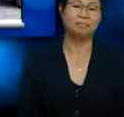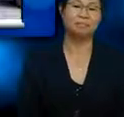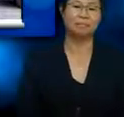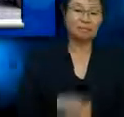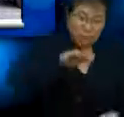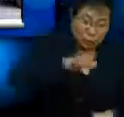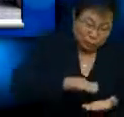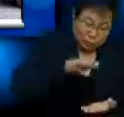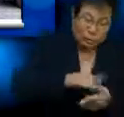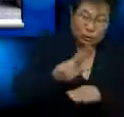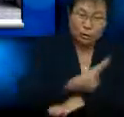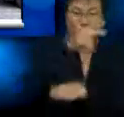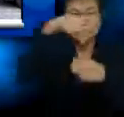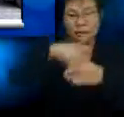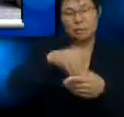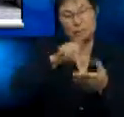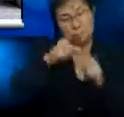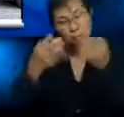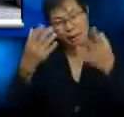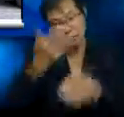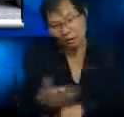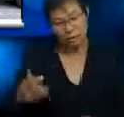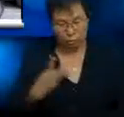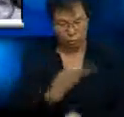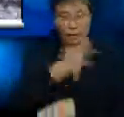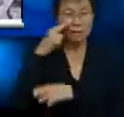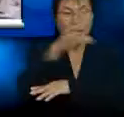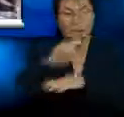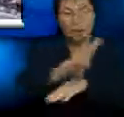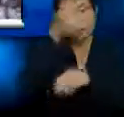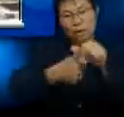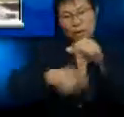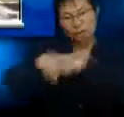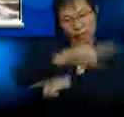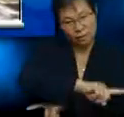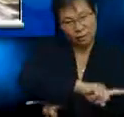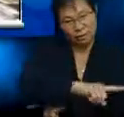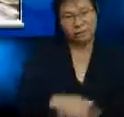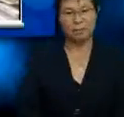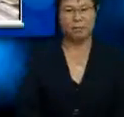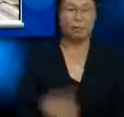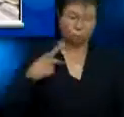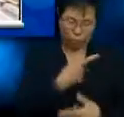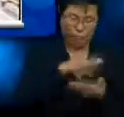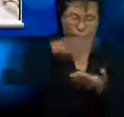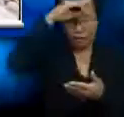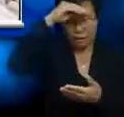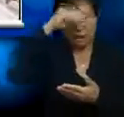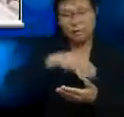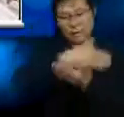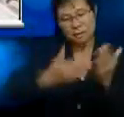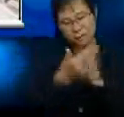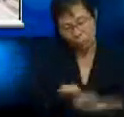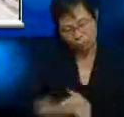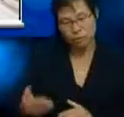Springs are used in many things that we see and use every day. We learned that some